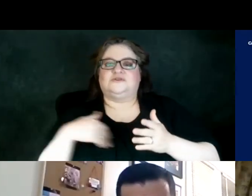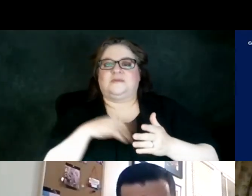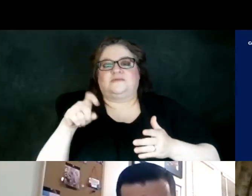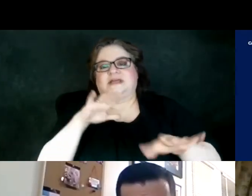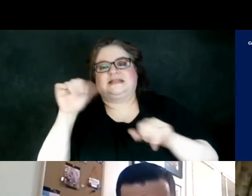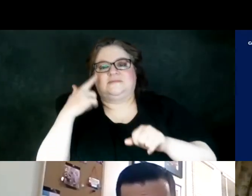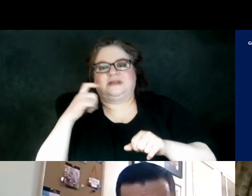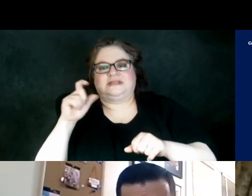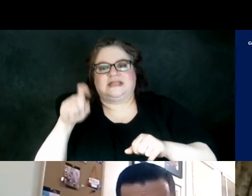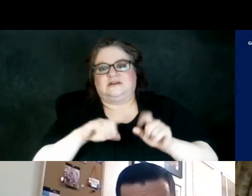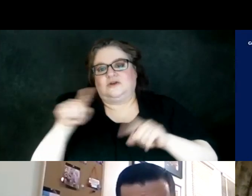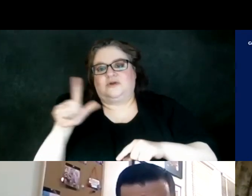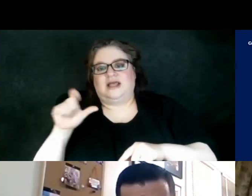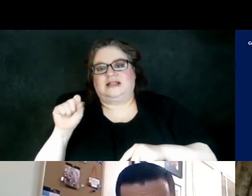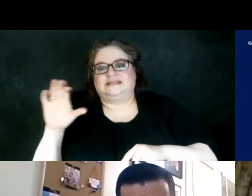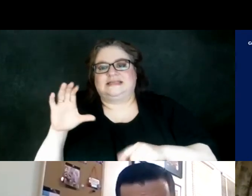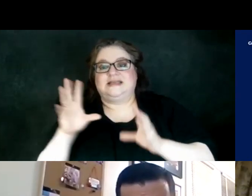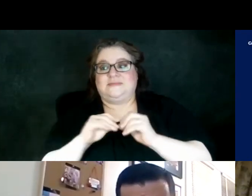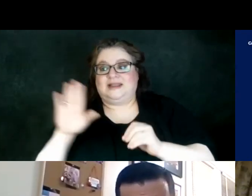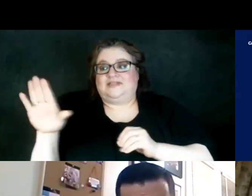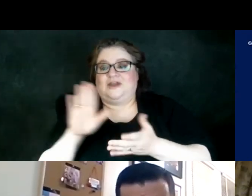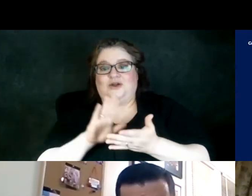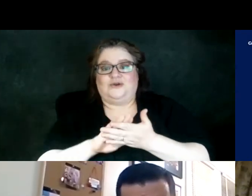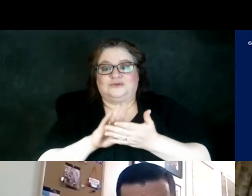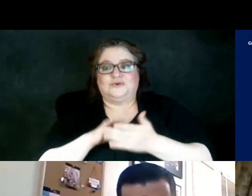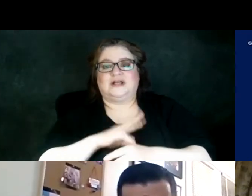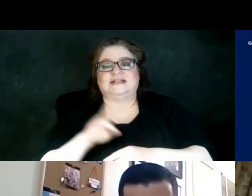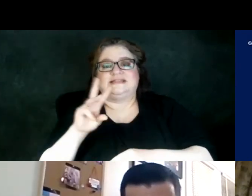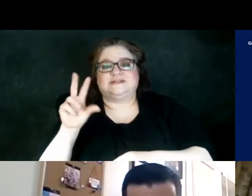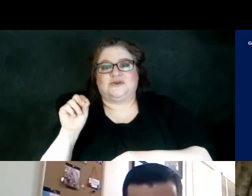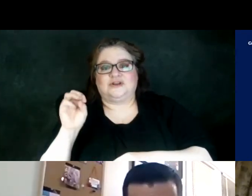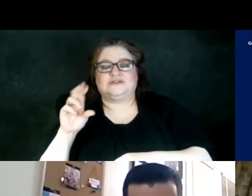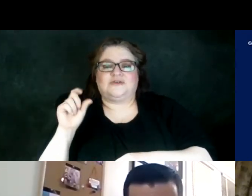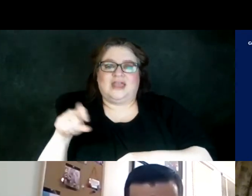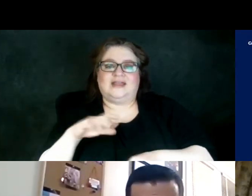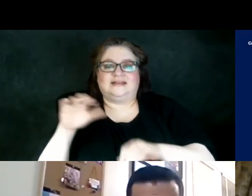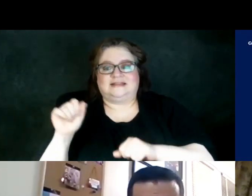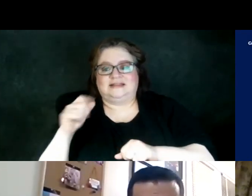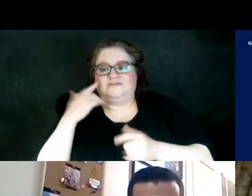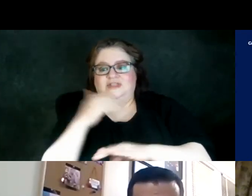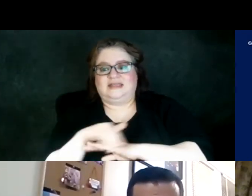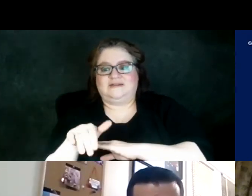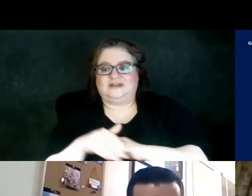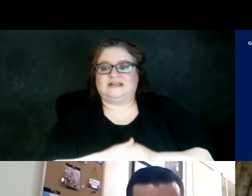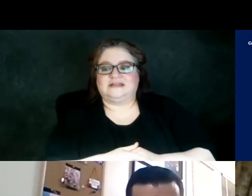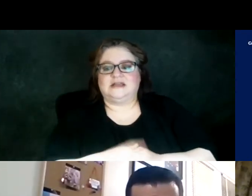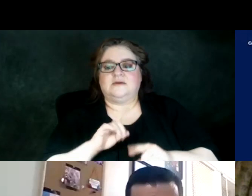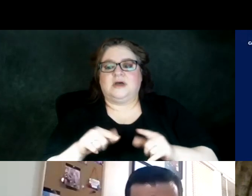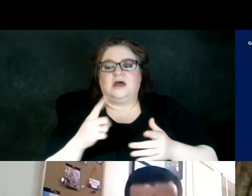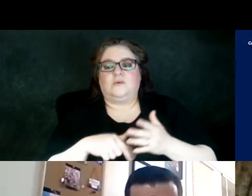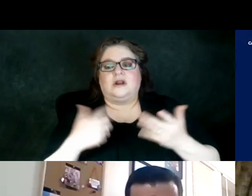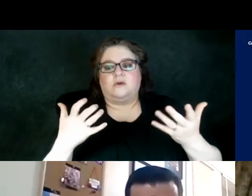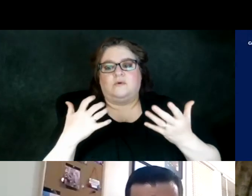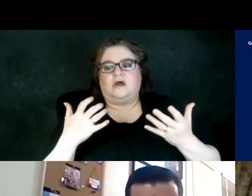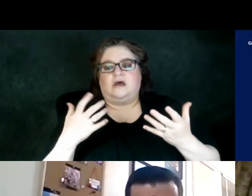leave because they had to go to an LSC meeting at their school at 6:30. So they left us for the evening. But what I would like